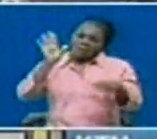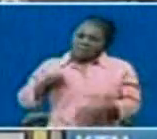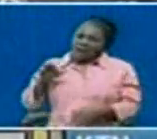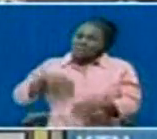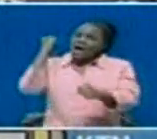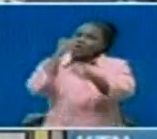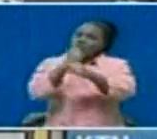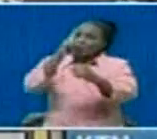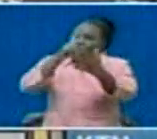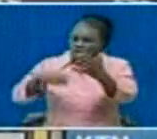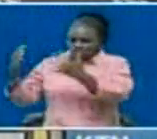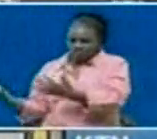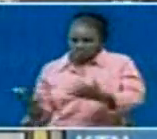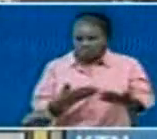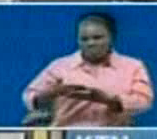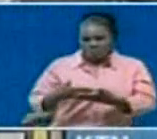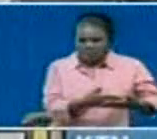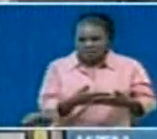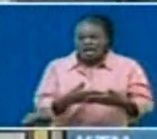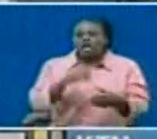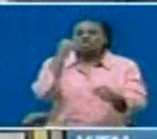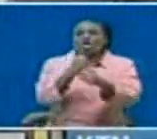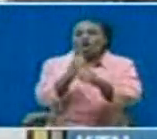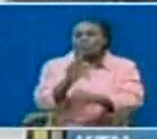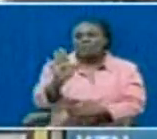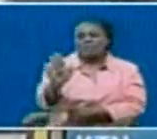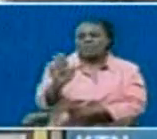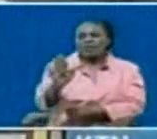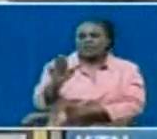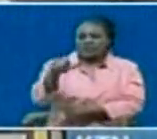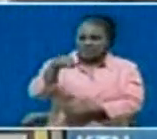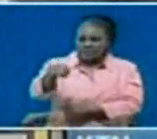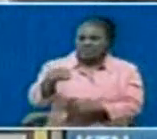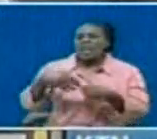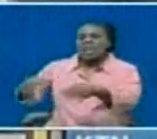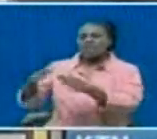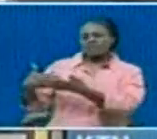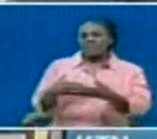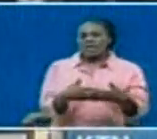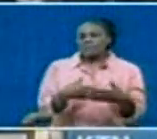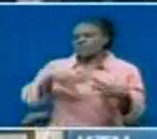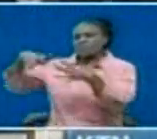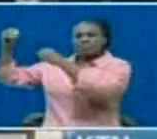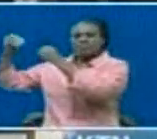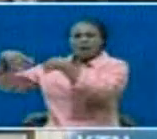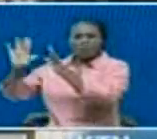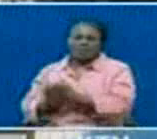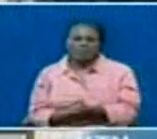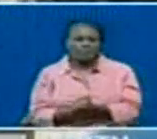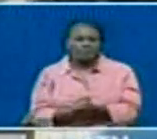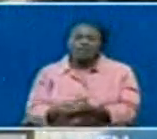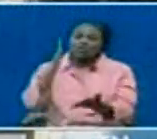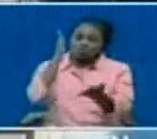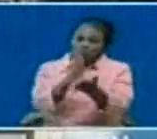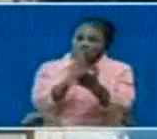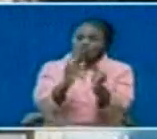mother had to brought the child mahali babake anafanya kazi. So di akamua badon hapo na yeye akaenda. It is not certain